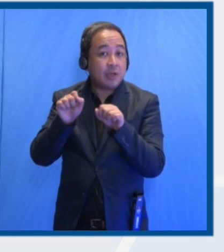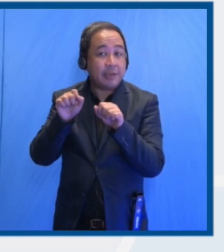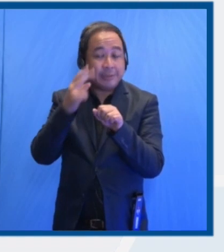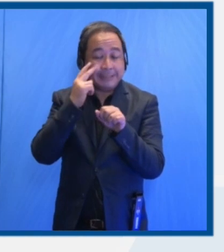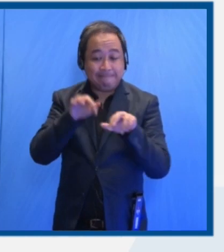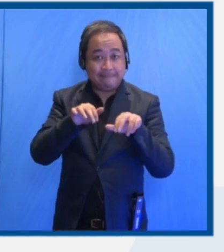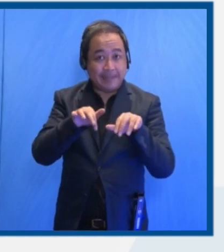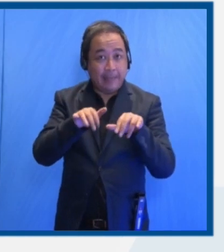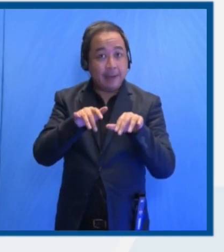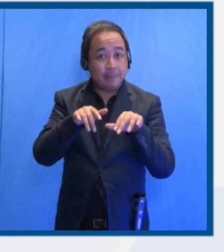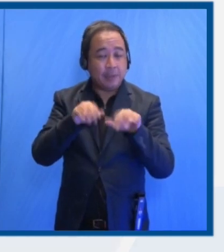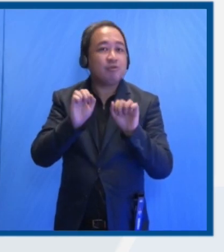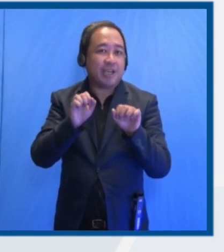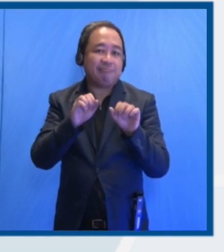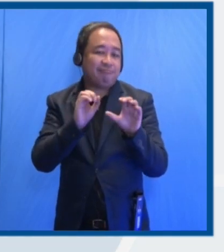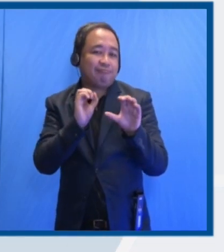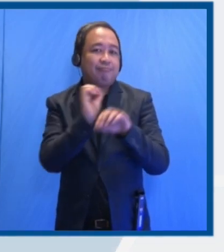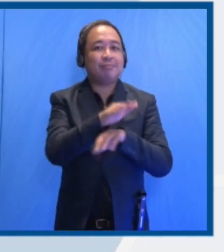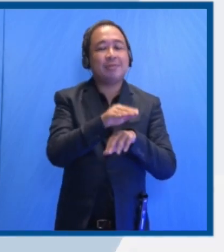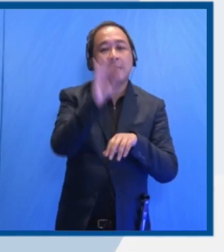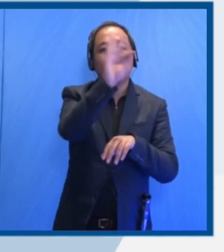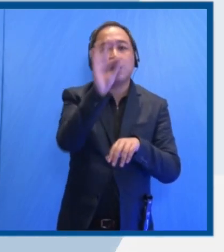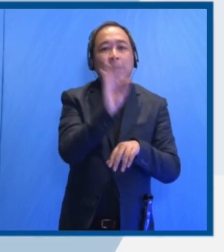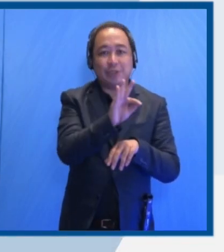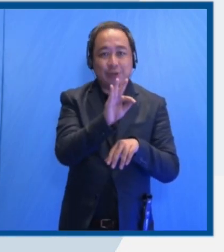where you can put all your questions. So we're going to use it for our